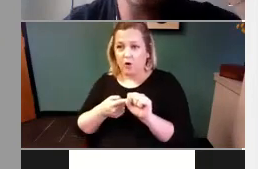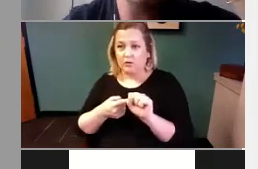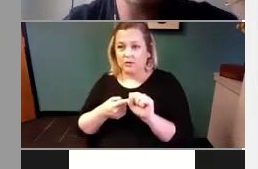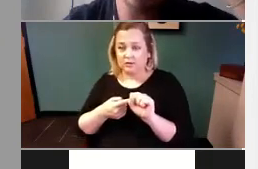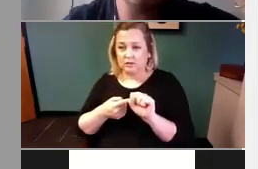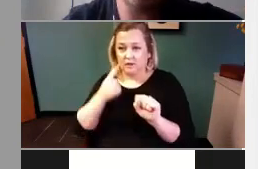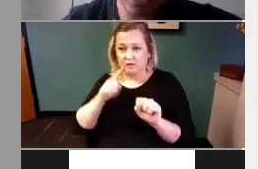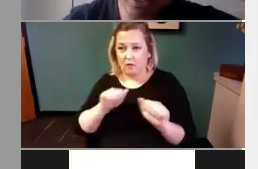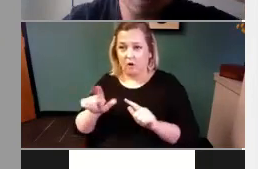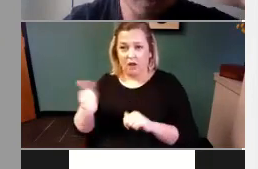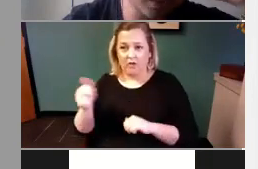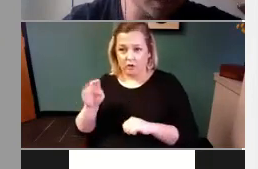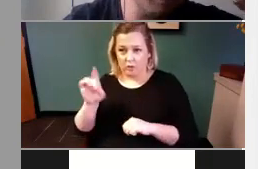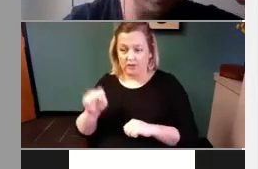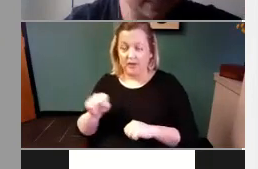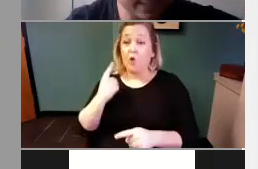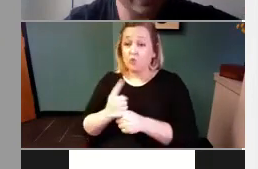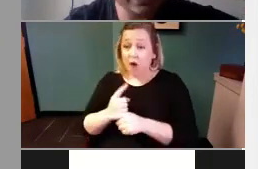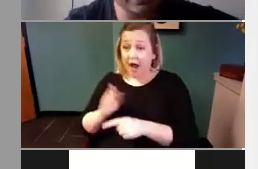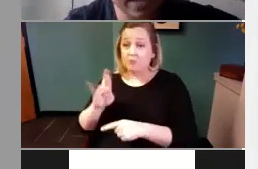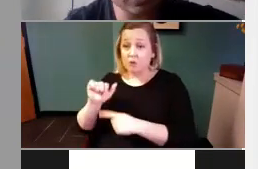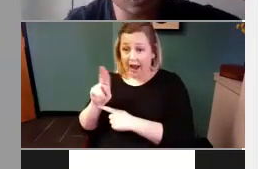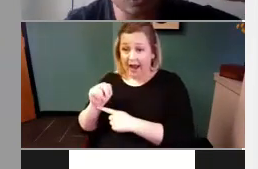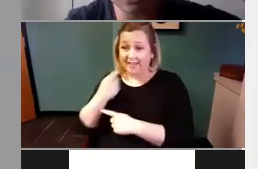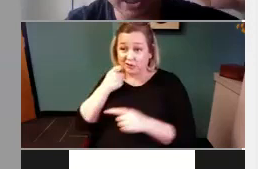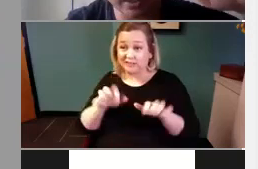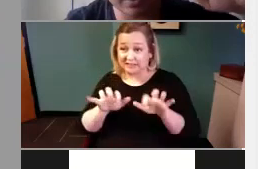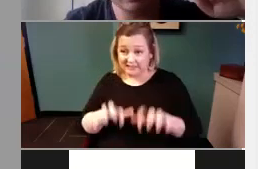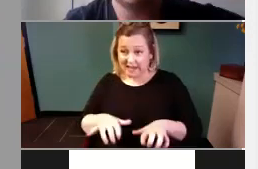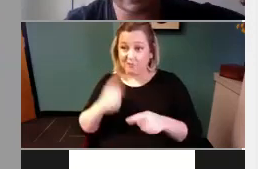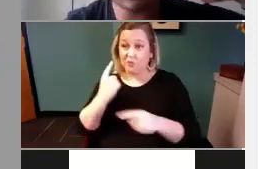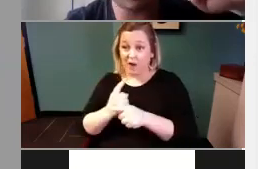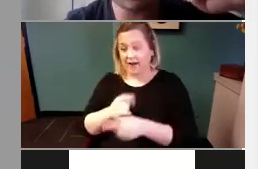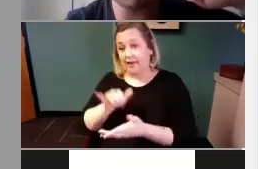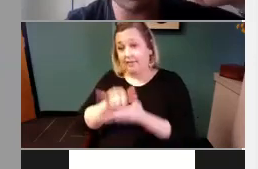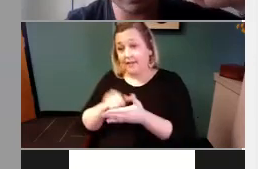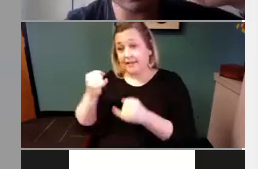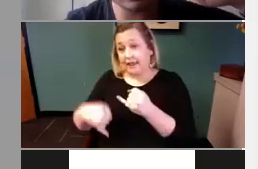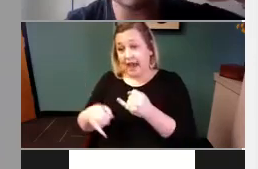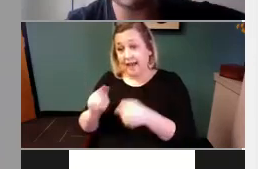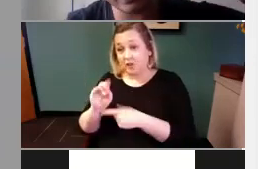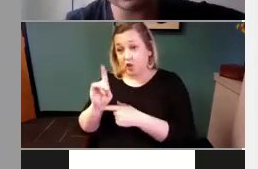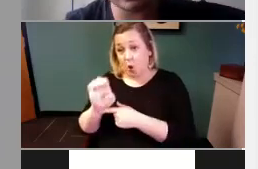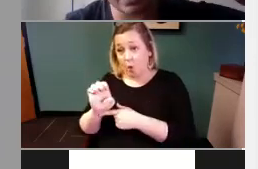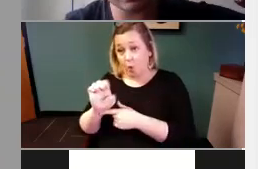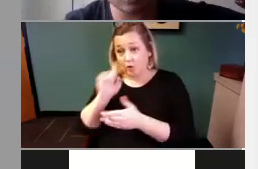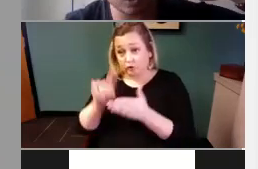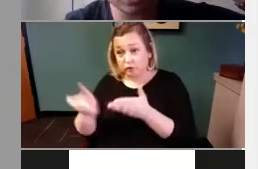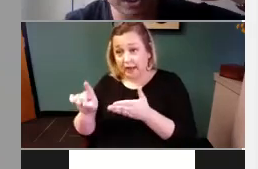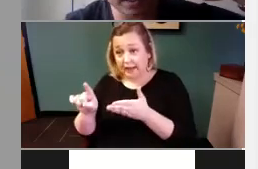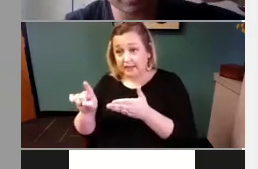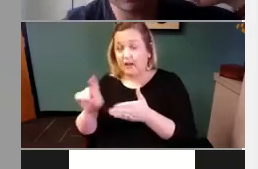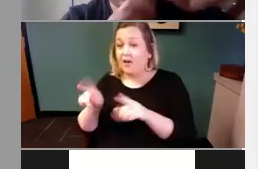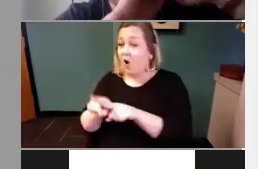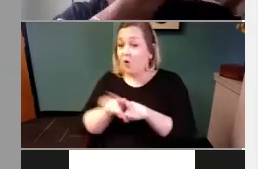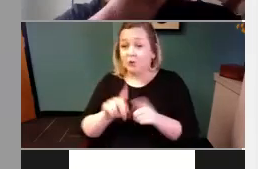Yes, Brian, the node with the largest post visit number exactly is the last node checked. That also means that if it is the last